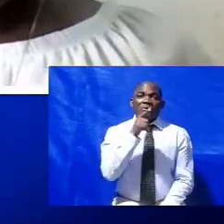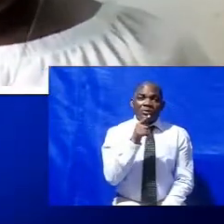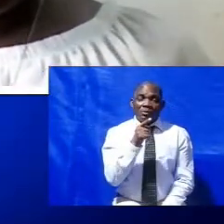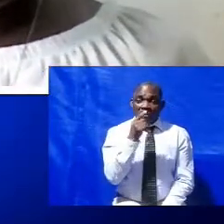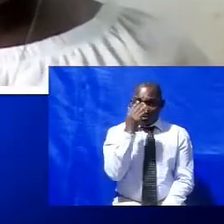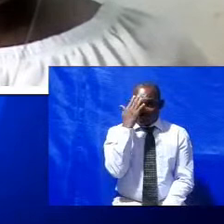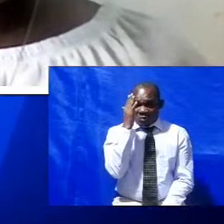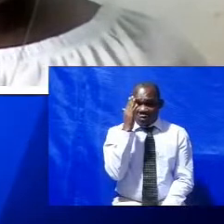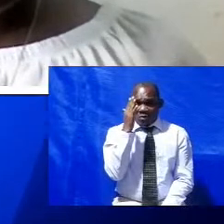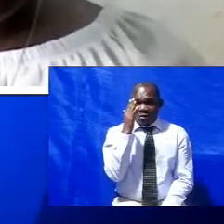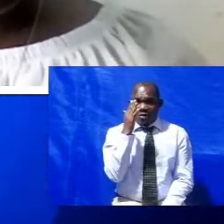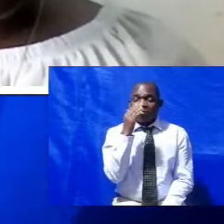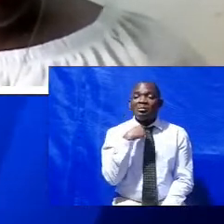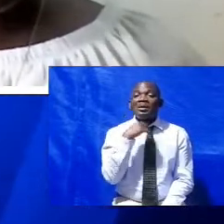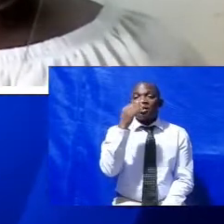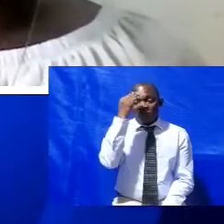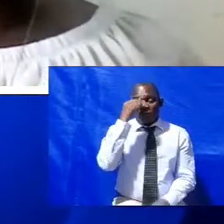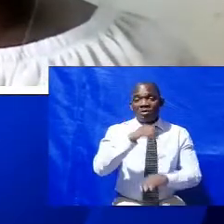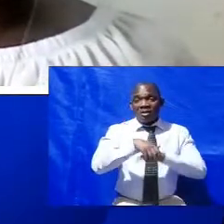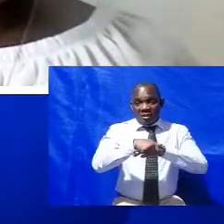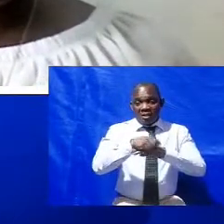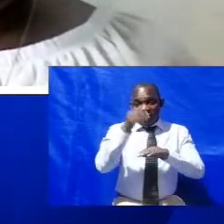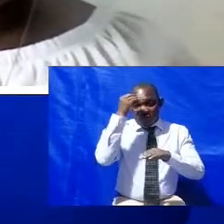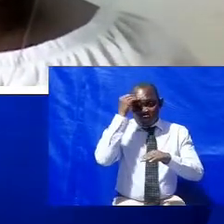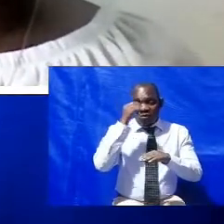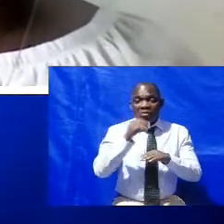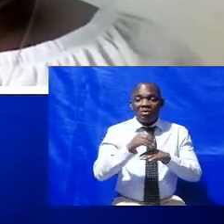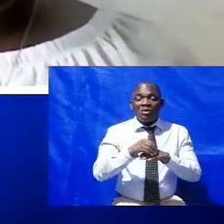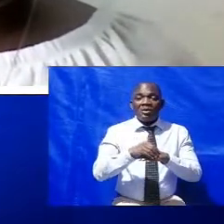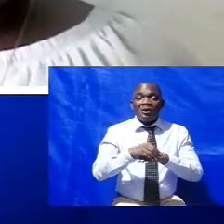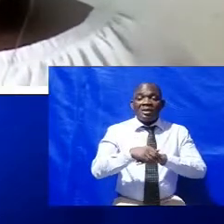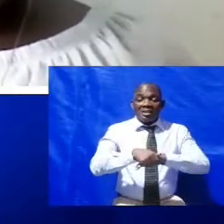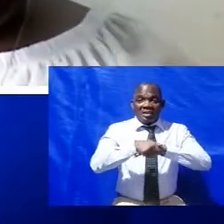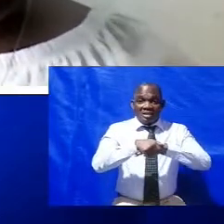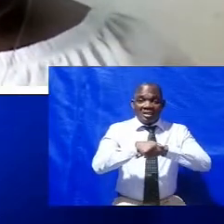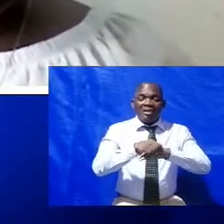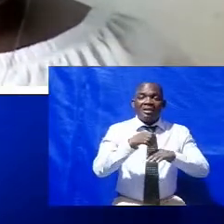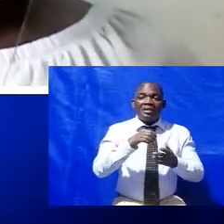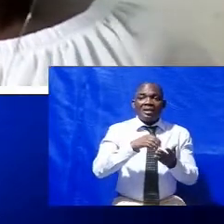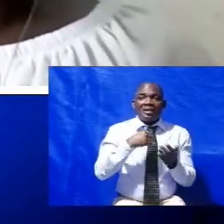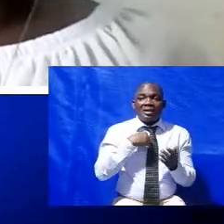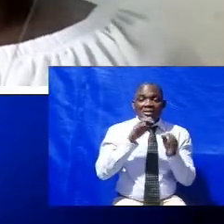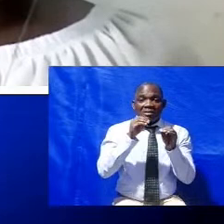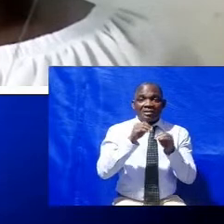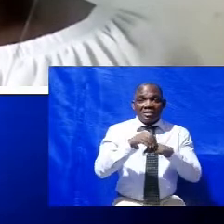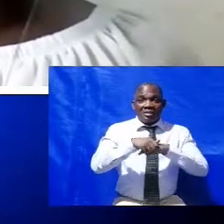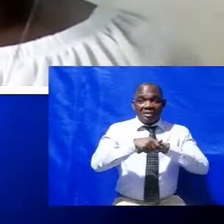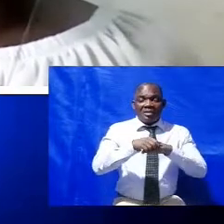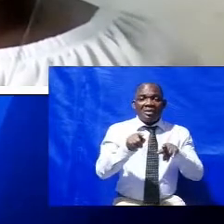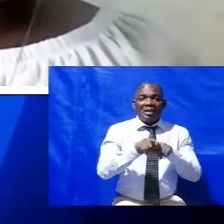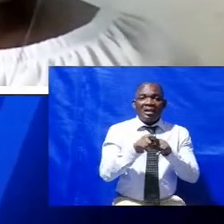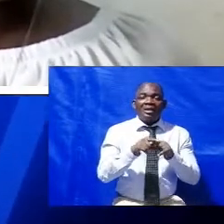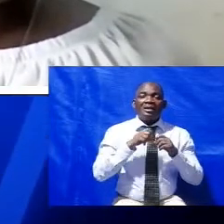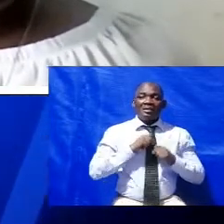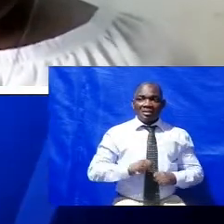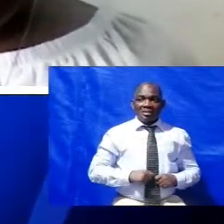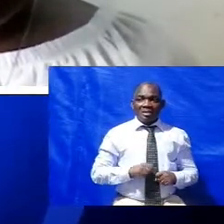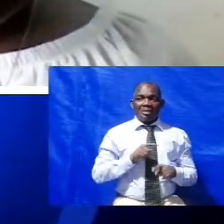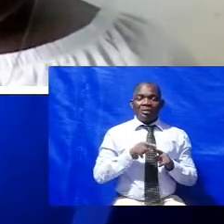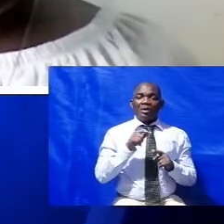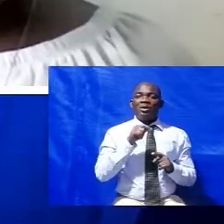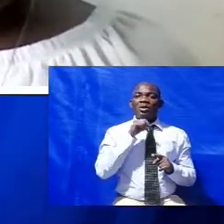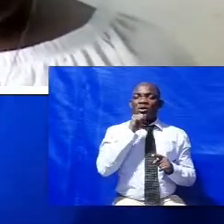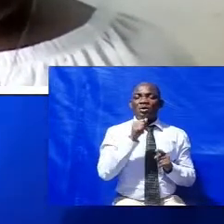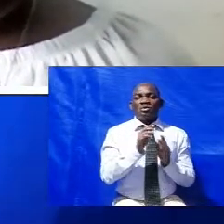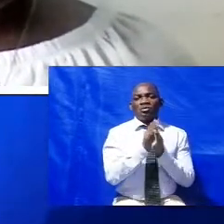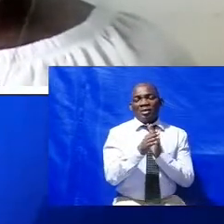I actually did know English, because in Kenya we do English as a subject. Okay. But it wasn't